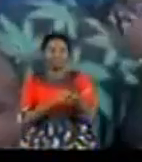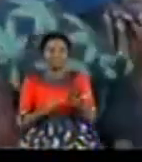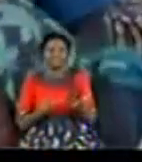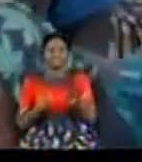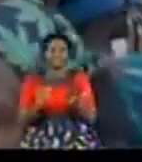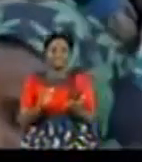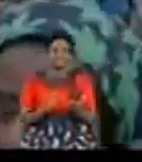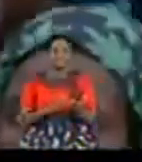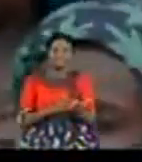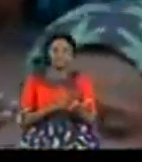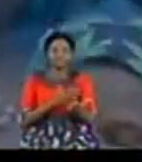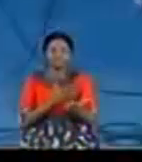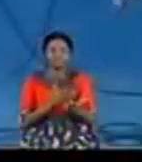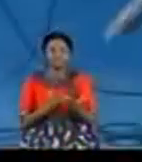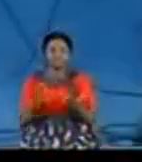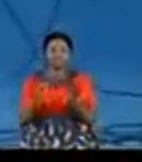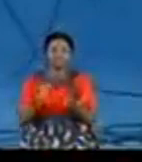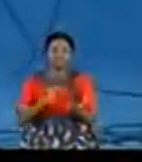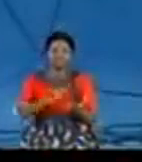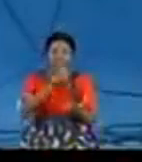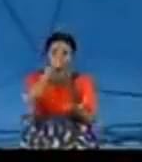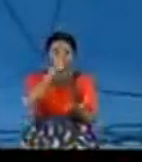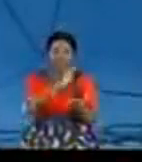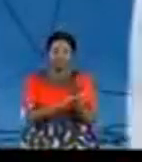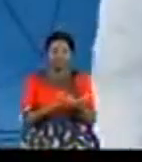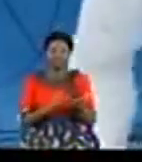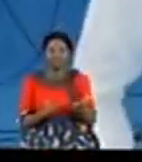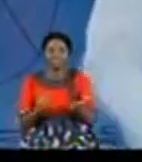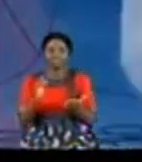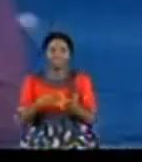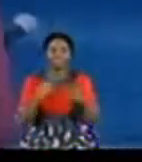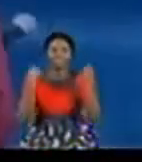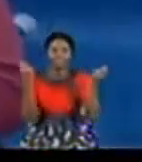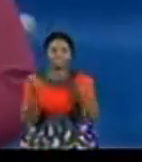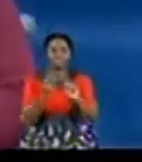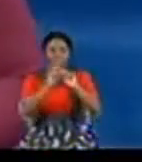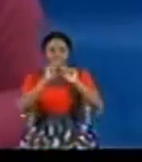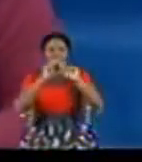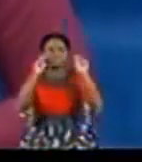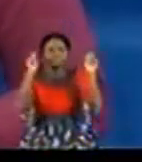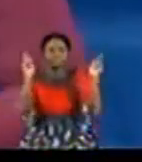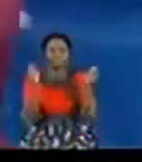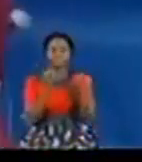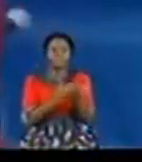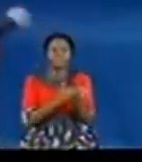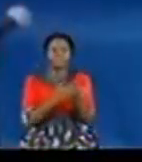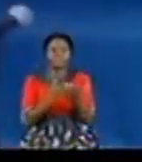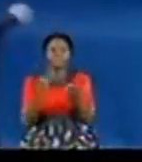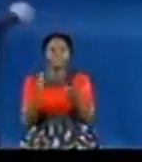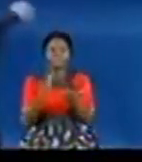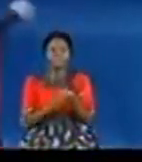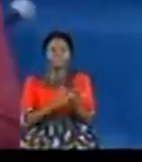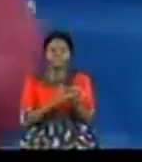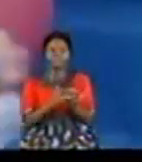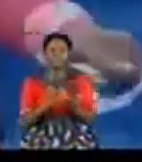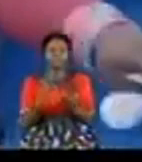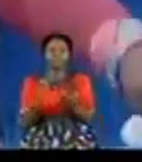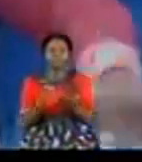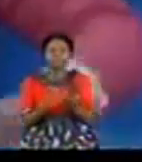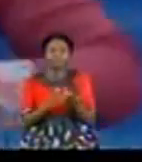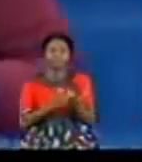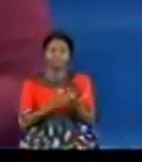do you believe I believe hallelujah amen my is